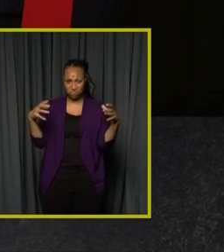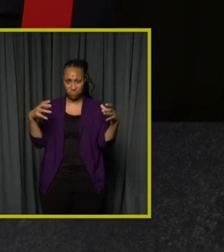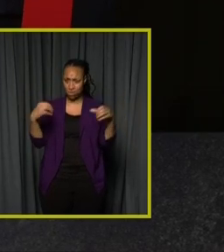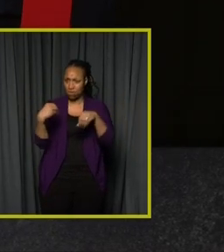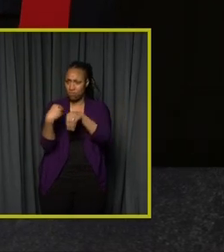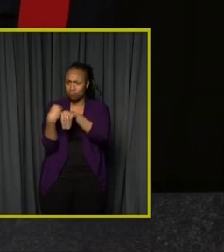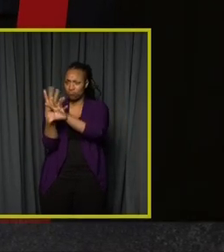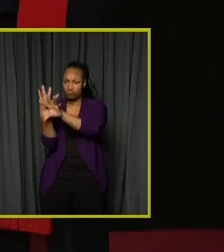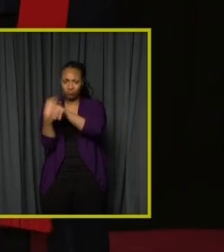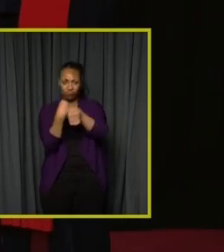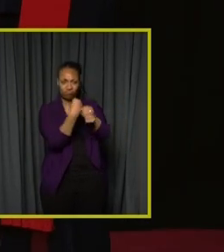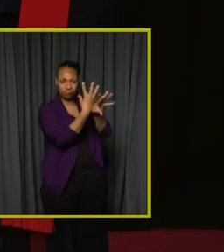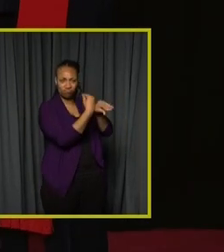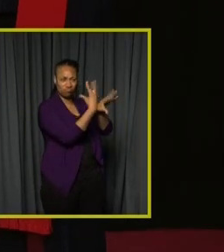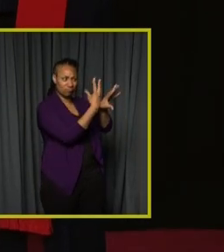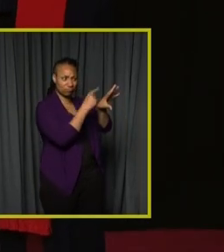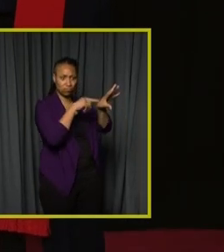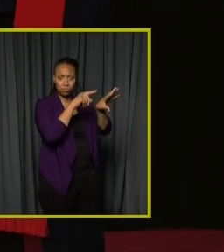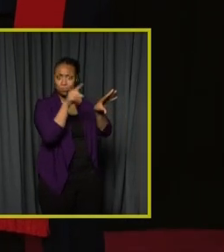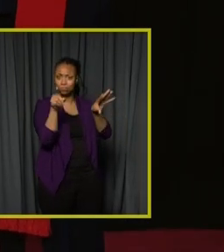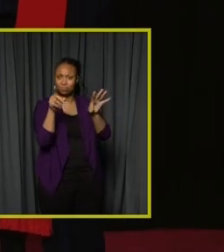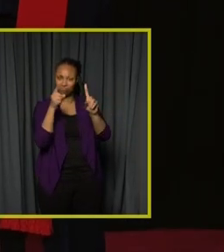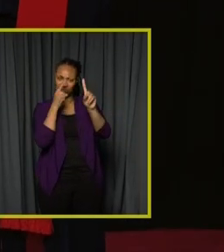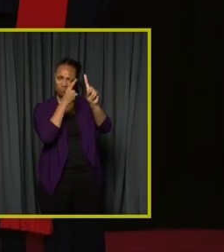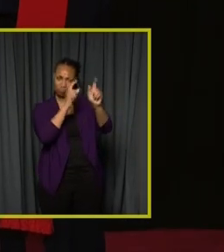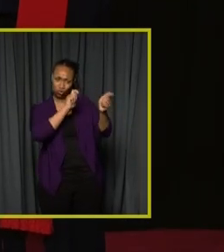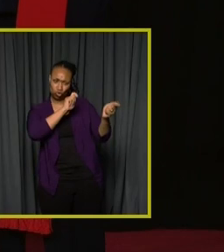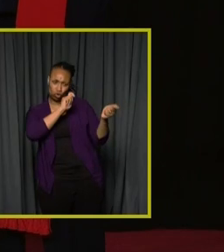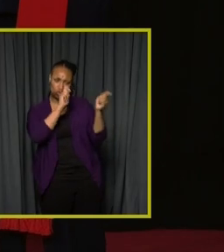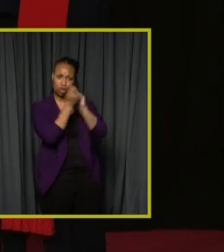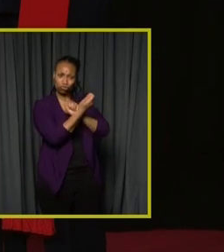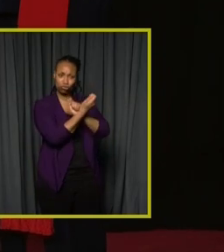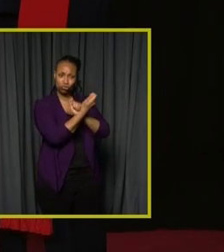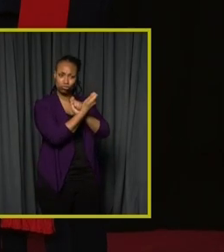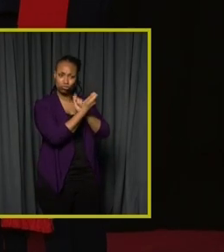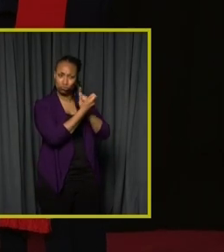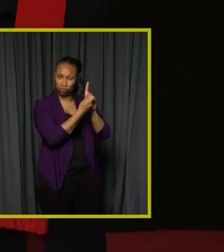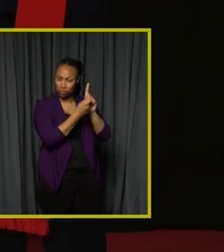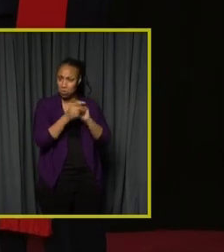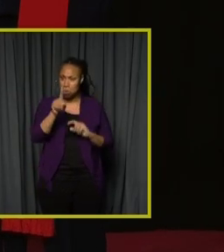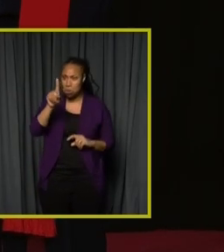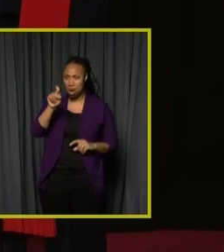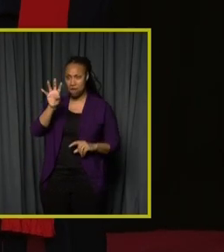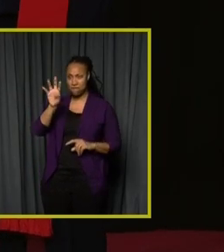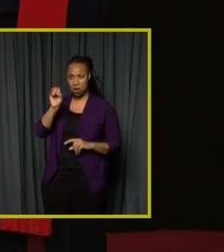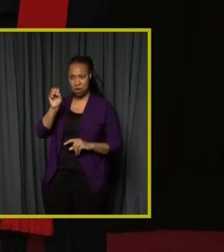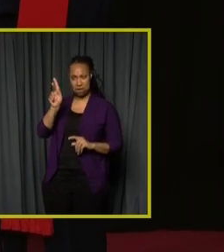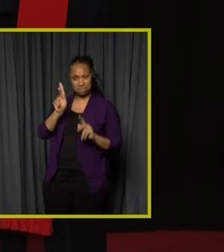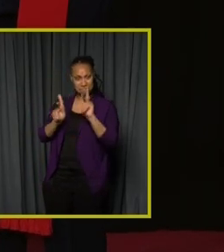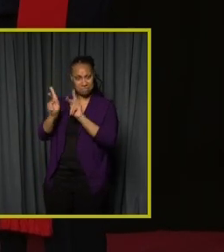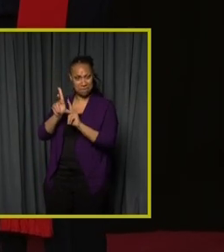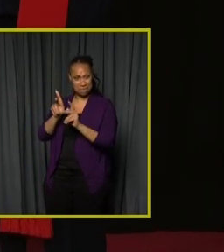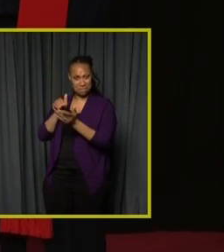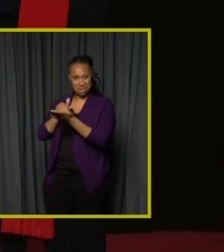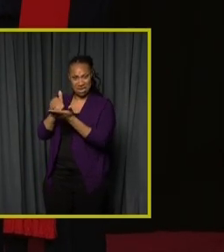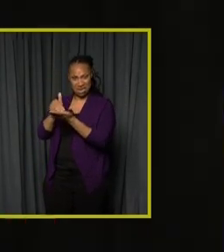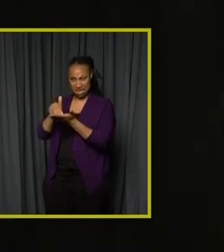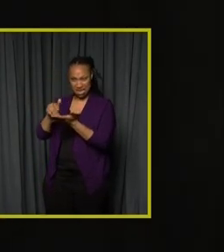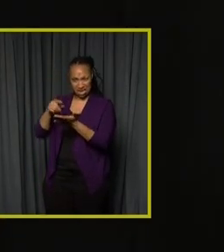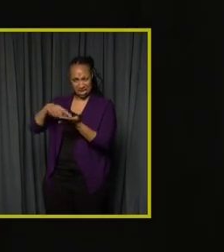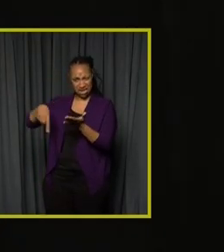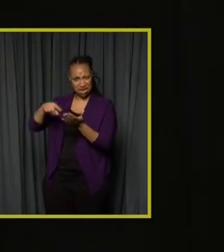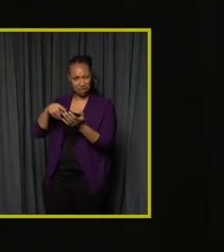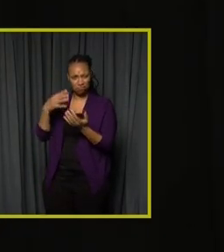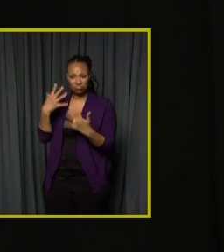that lifts up the 140 million poor people living in poverty in America.